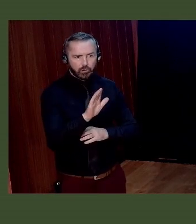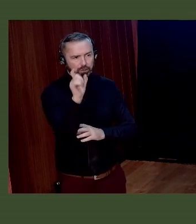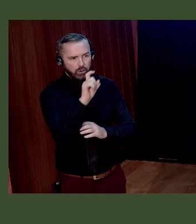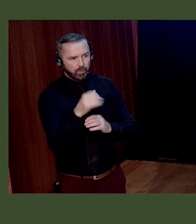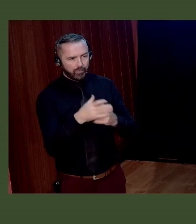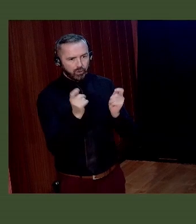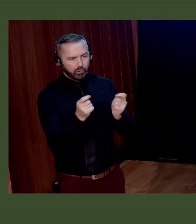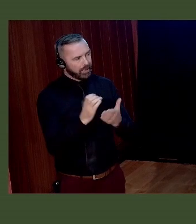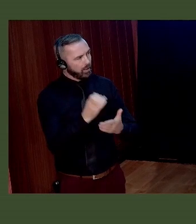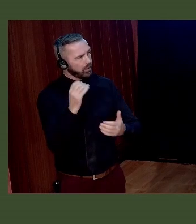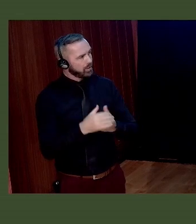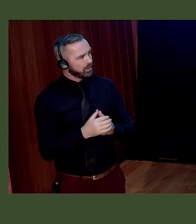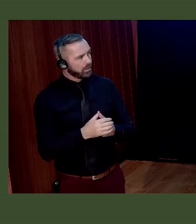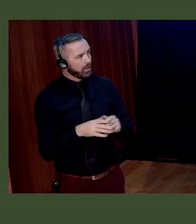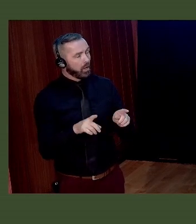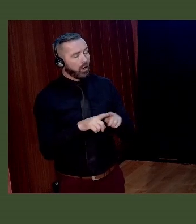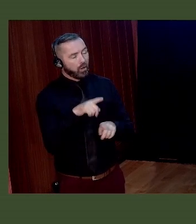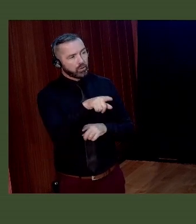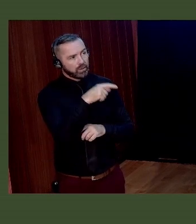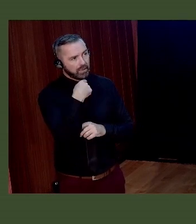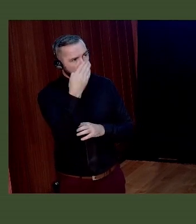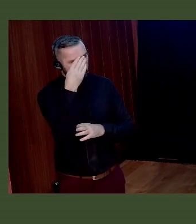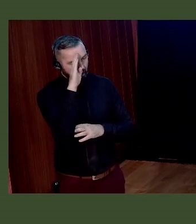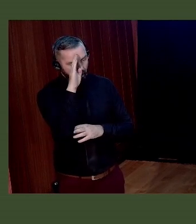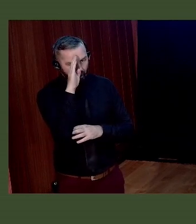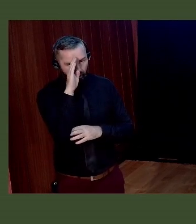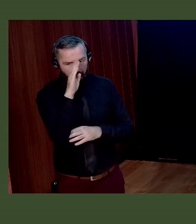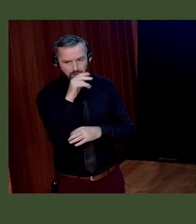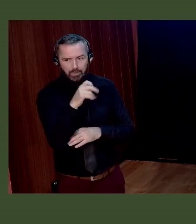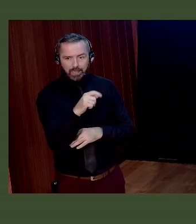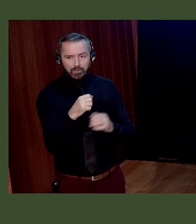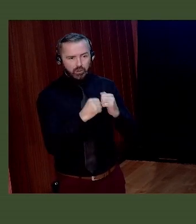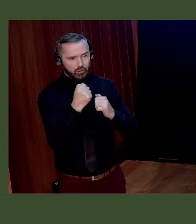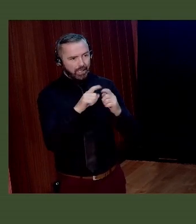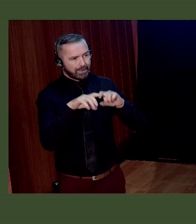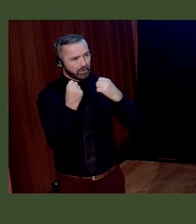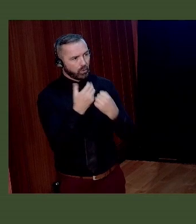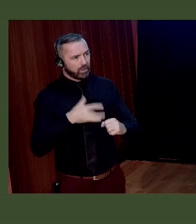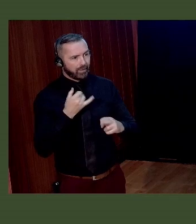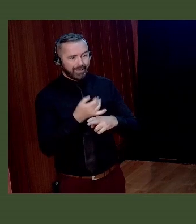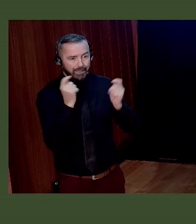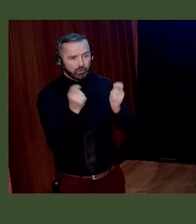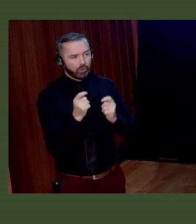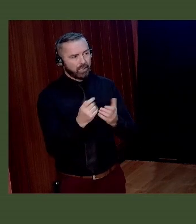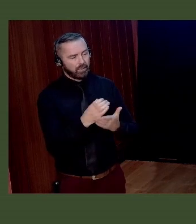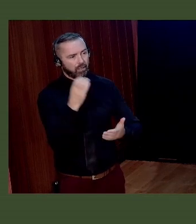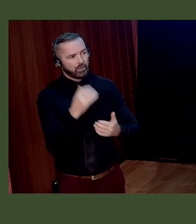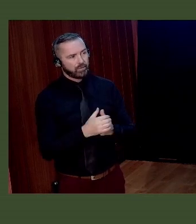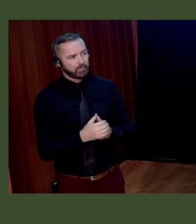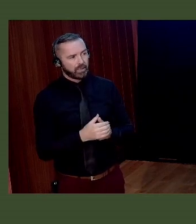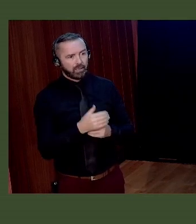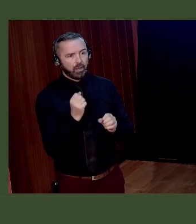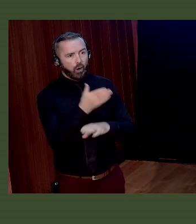colleges. I also said Irish was to be the medium of instruction and of social life within the training colleges. The